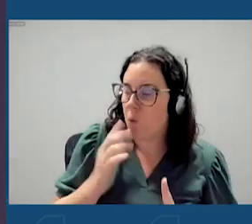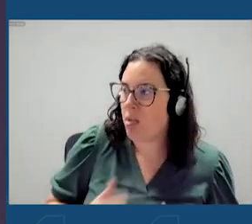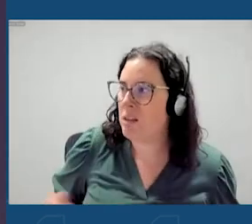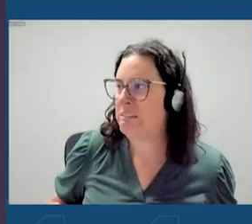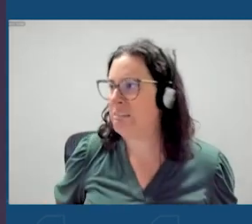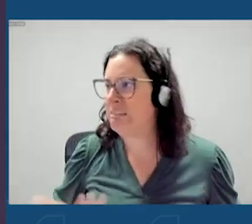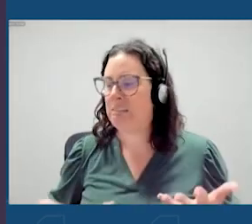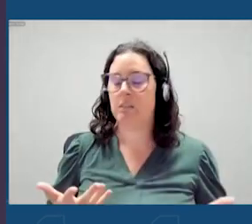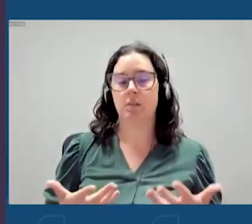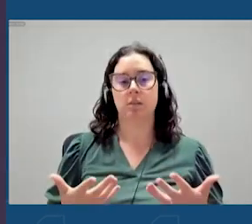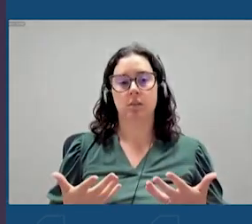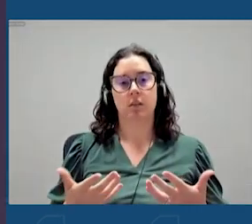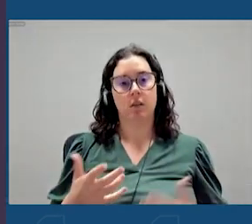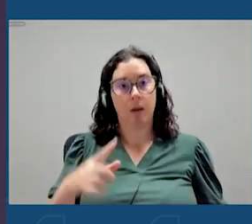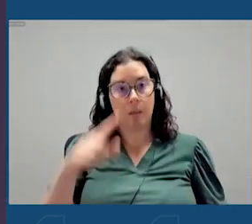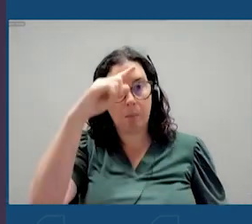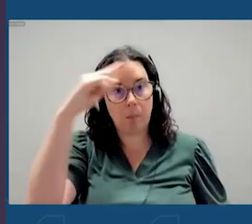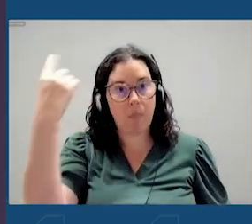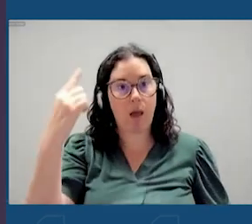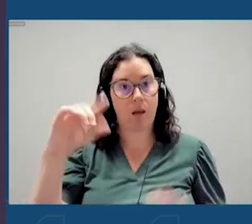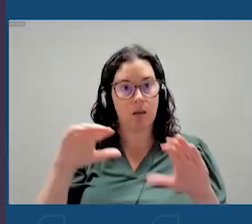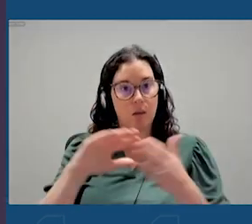And targeting black communities.